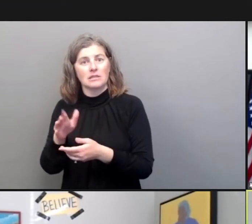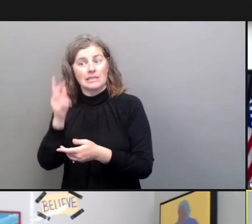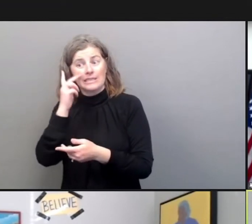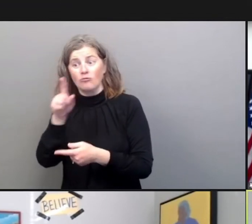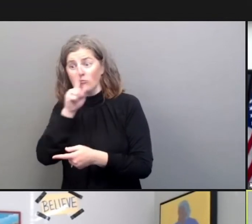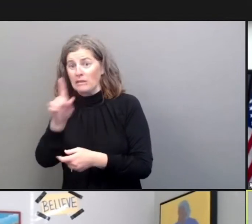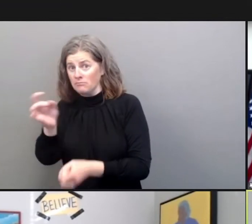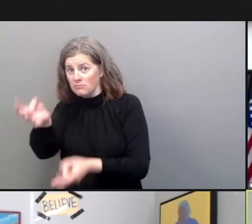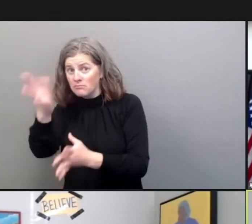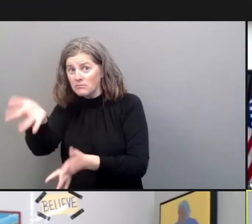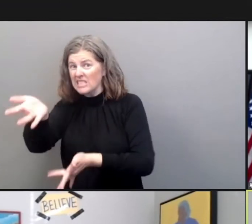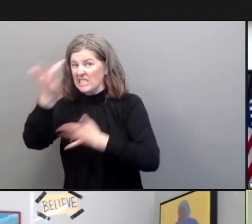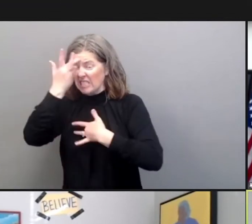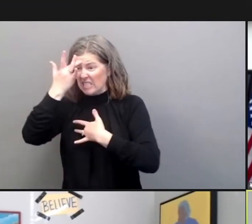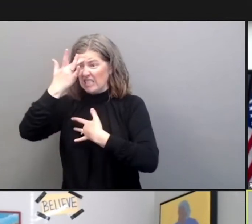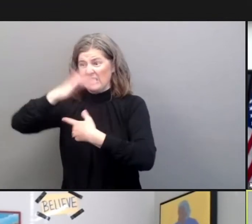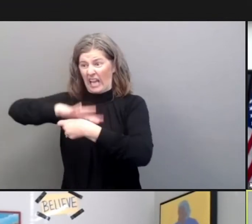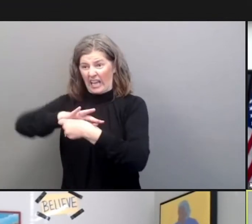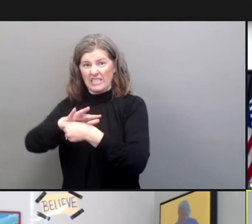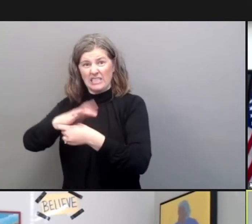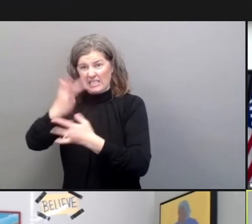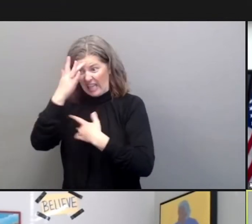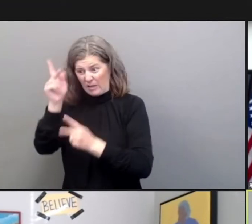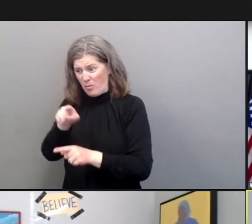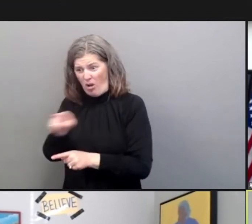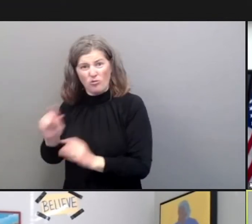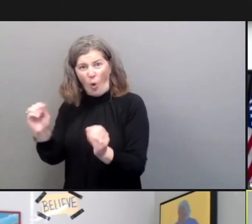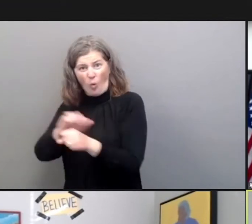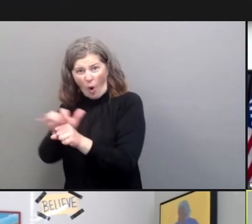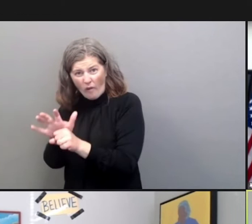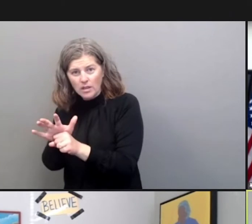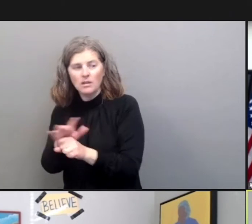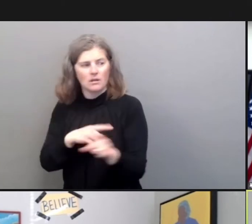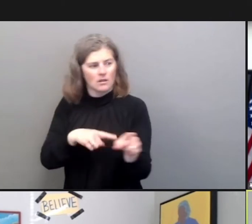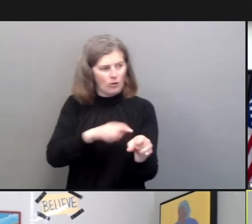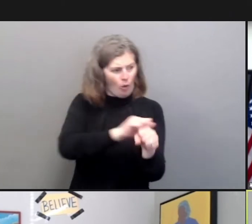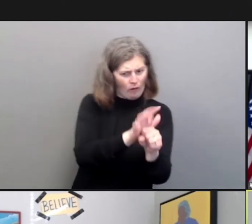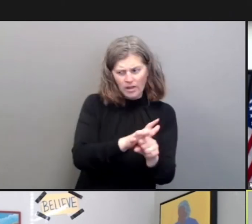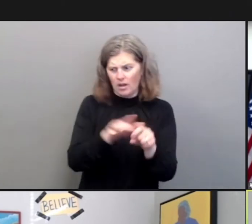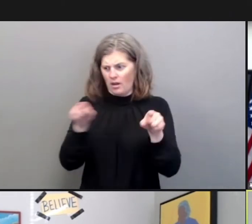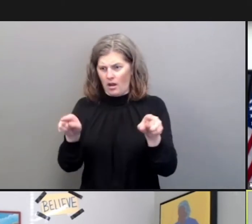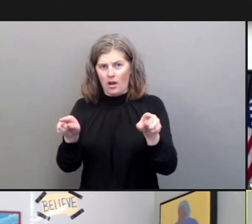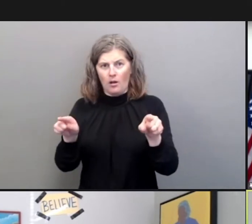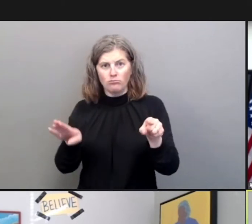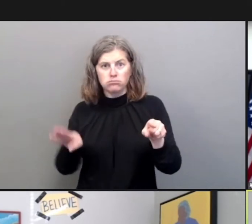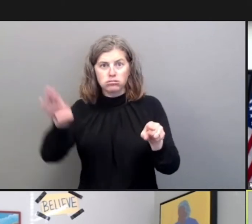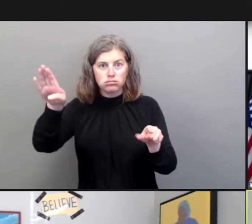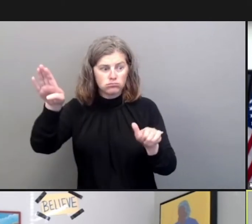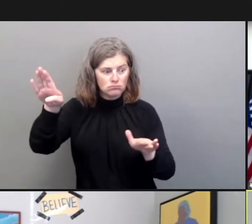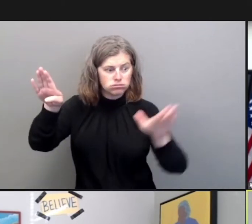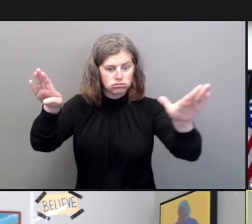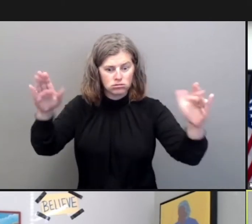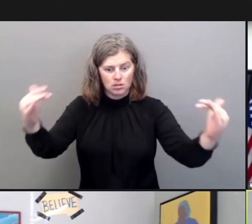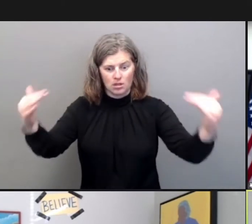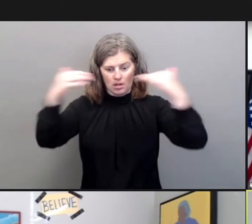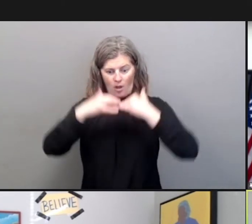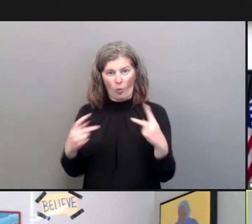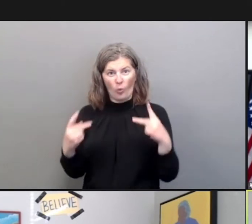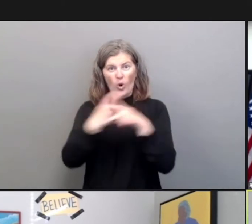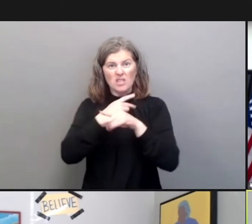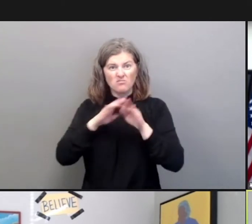sick people for non-COVID related reasons together with a surge in the COVID